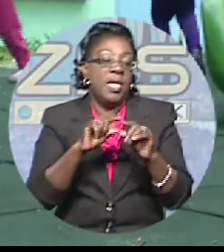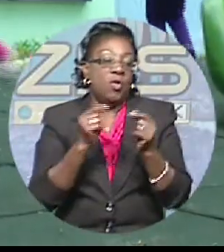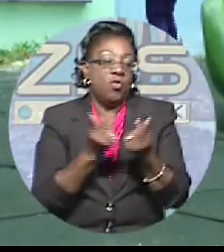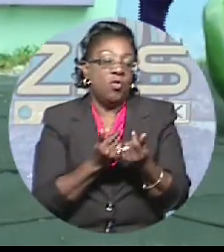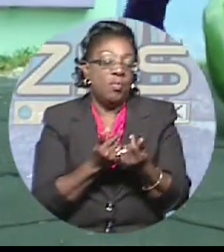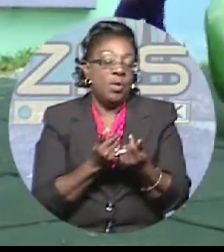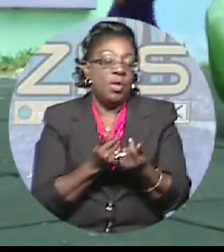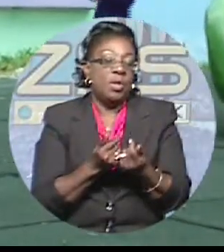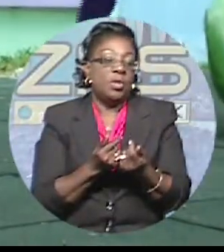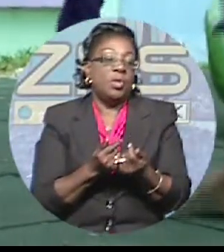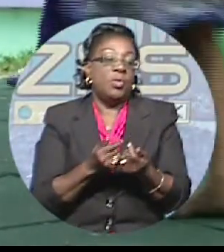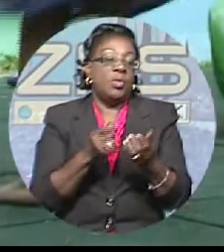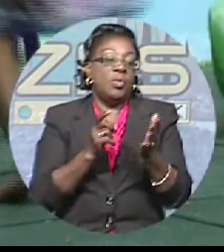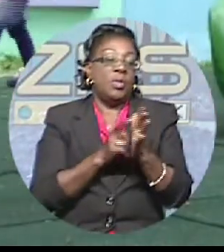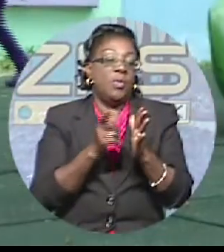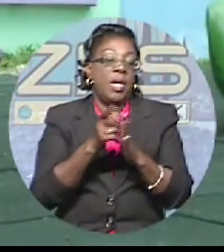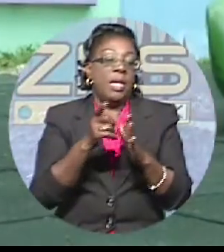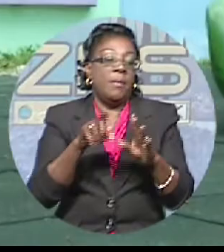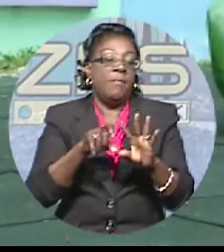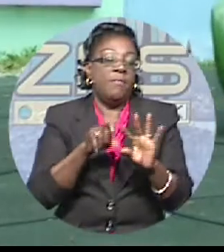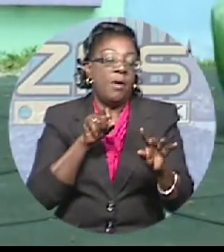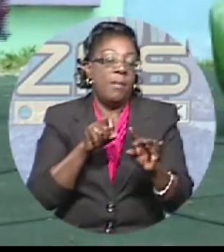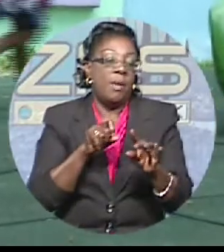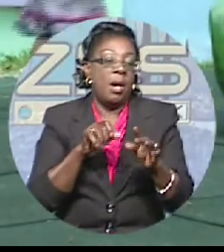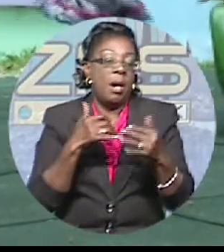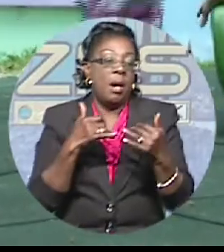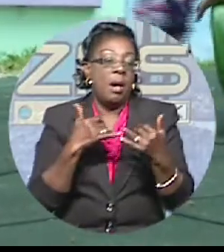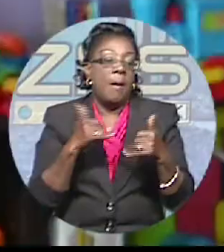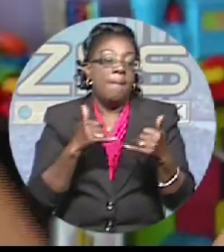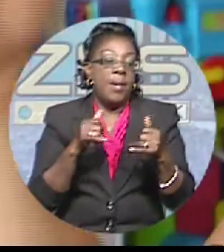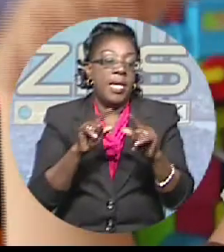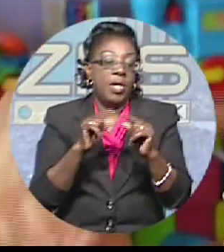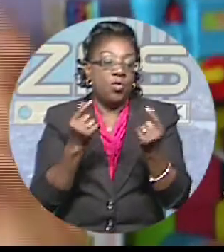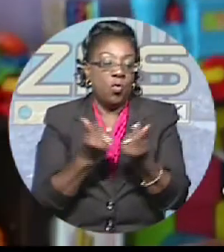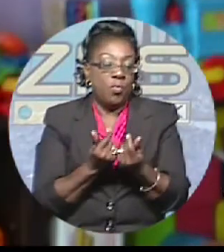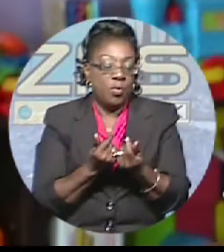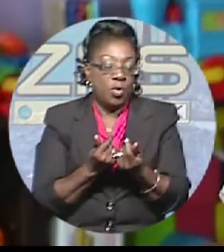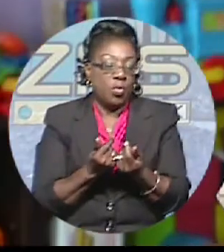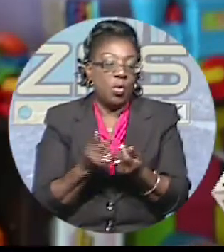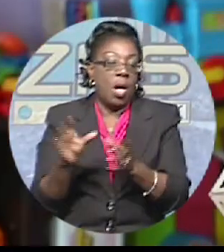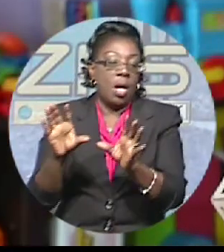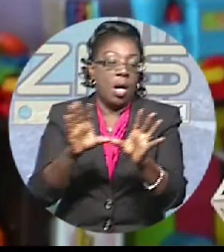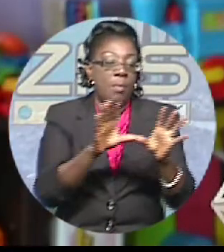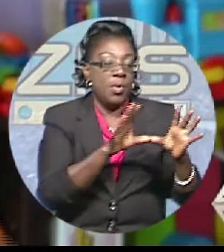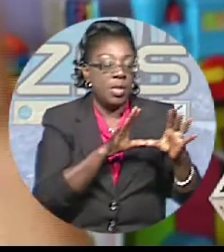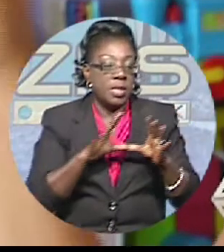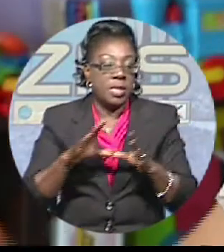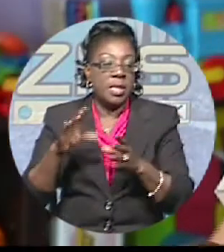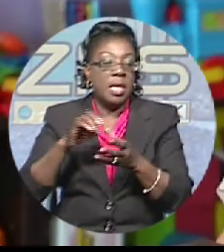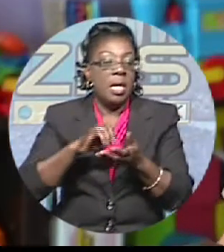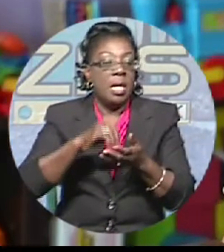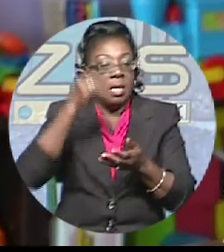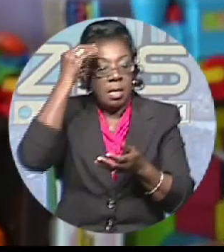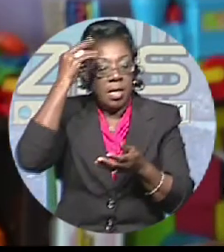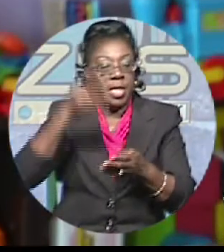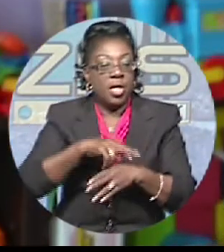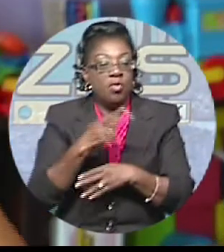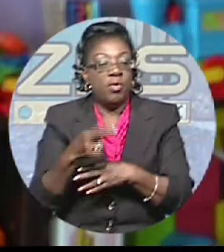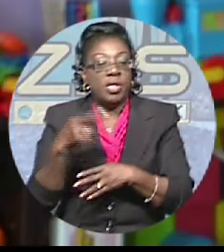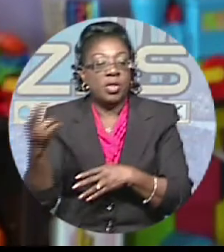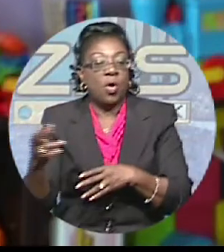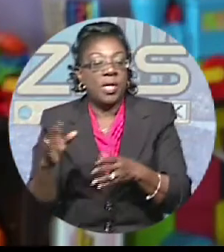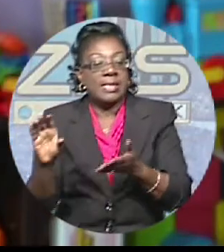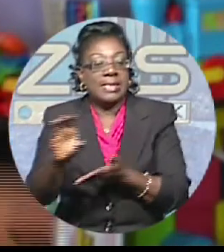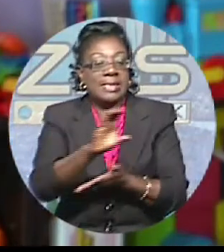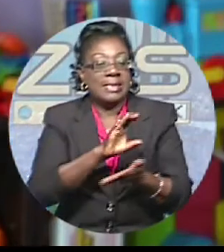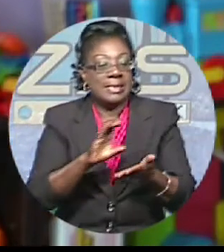to a community resource center. So we started a recycling program where people are bringing in their items and we're storing them in our art room. And so the